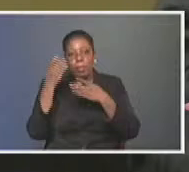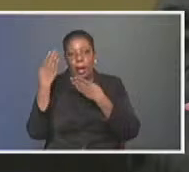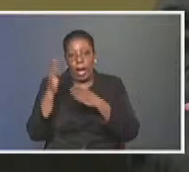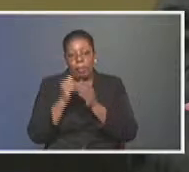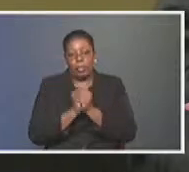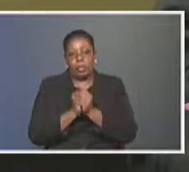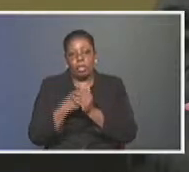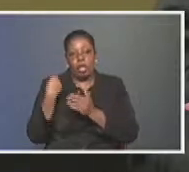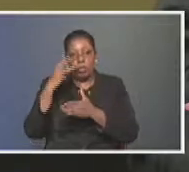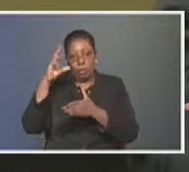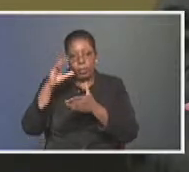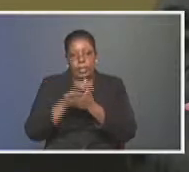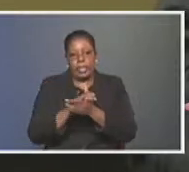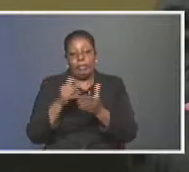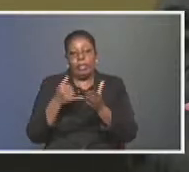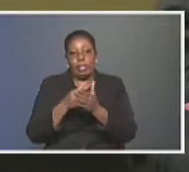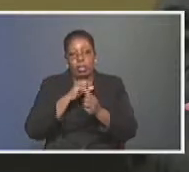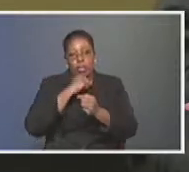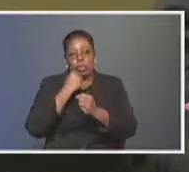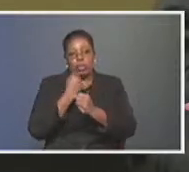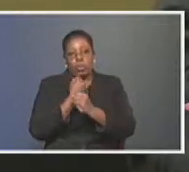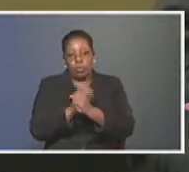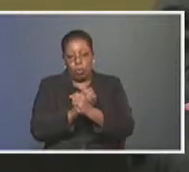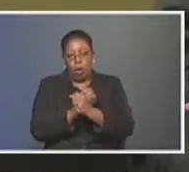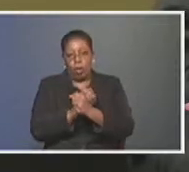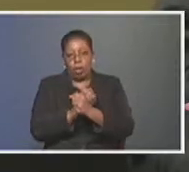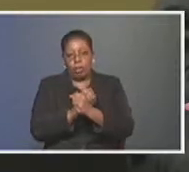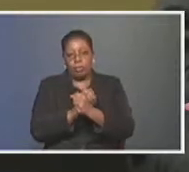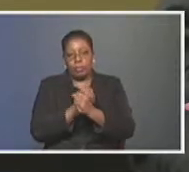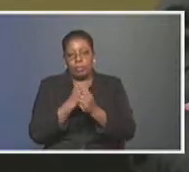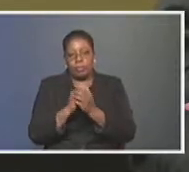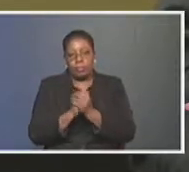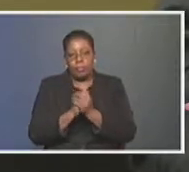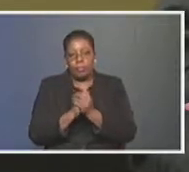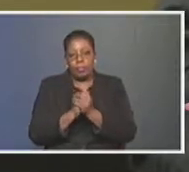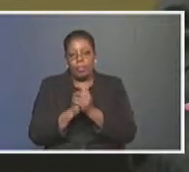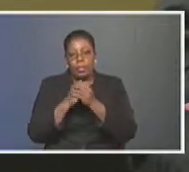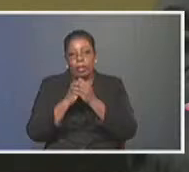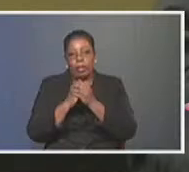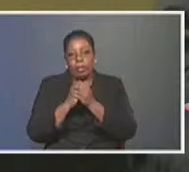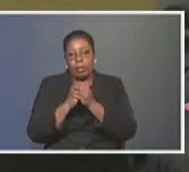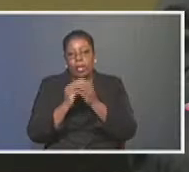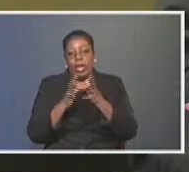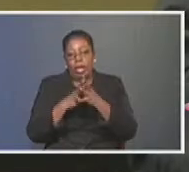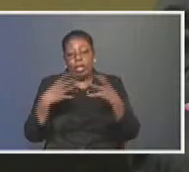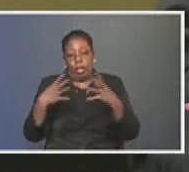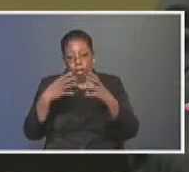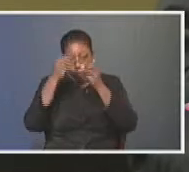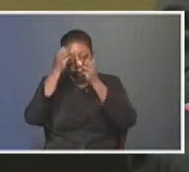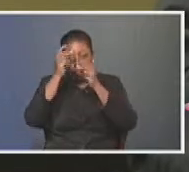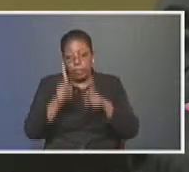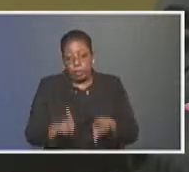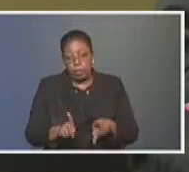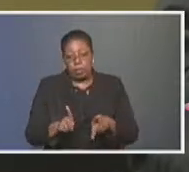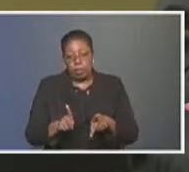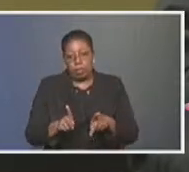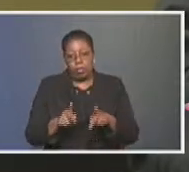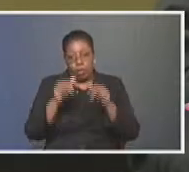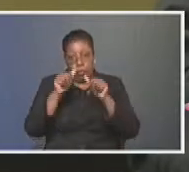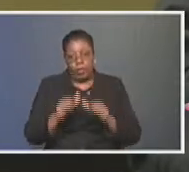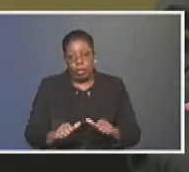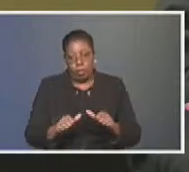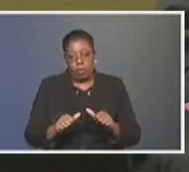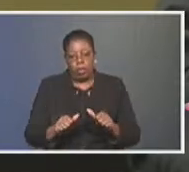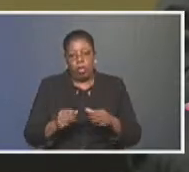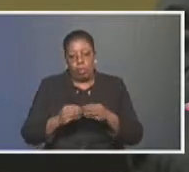And we believe there's a strong database of individuals that are available. And so we believe this is